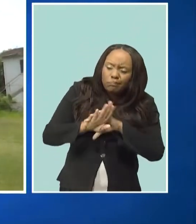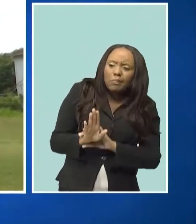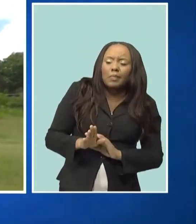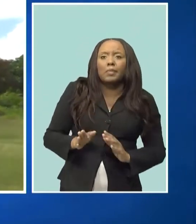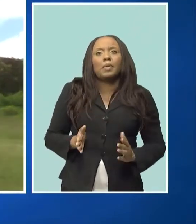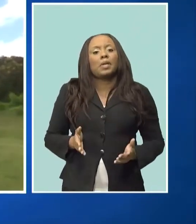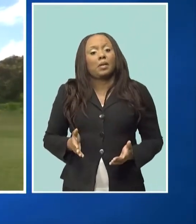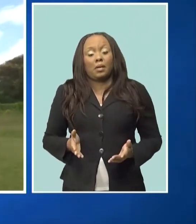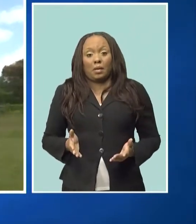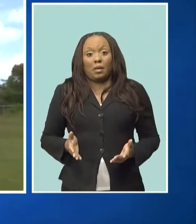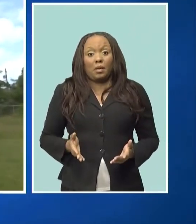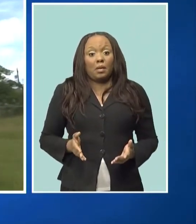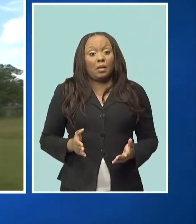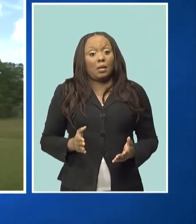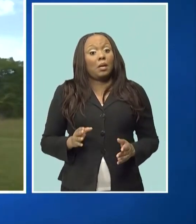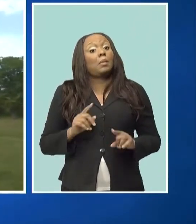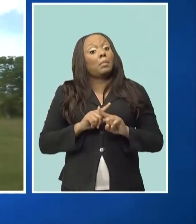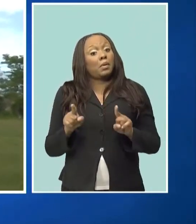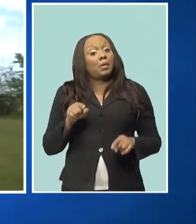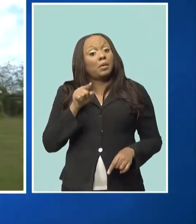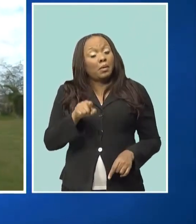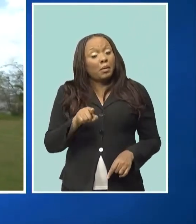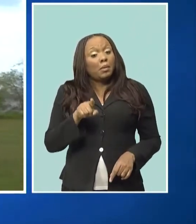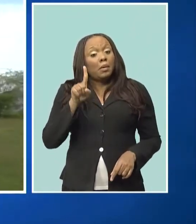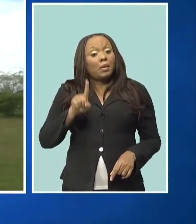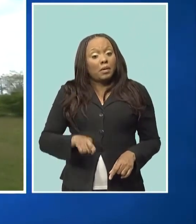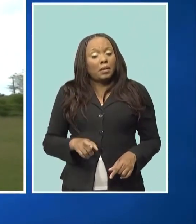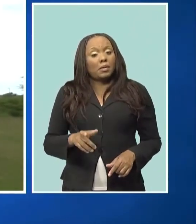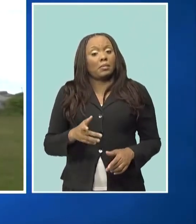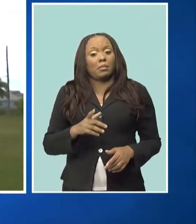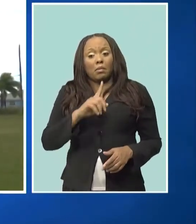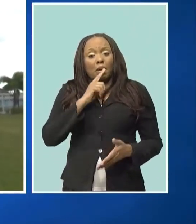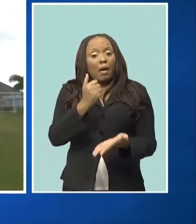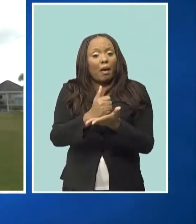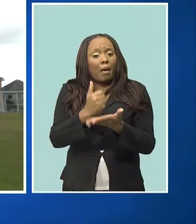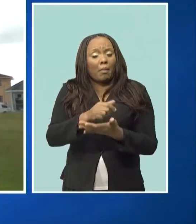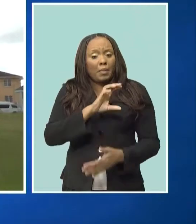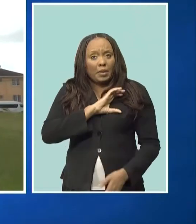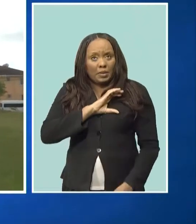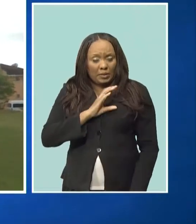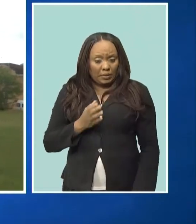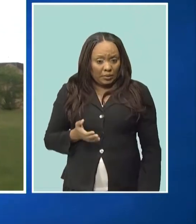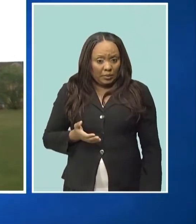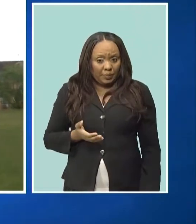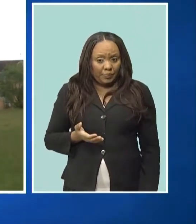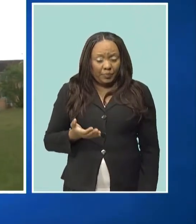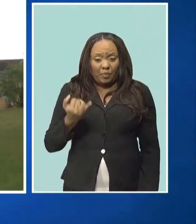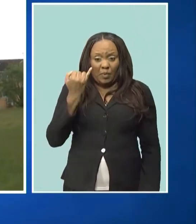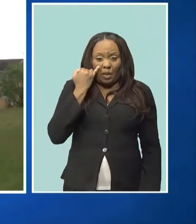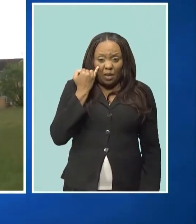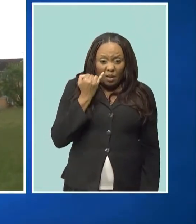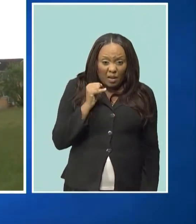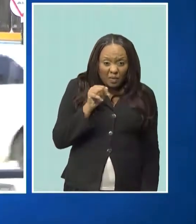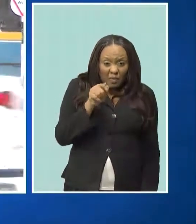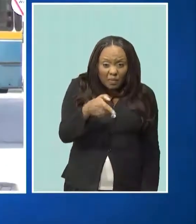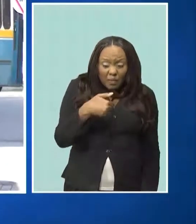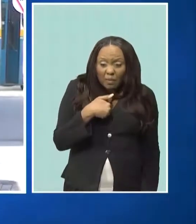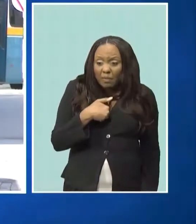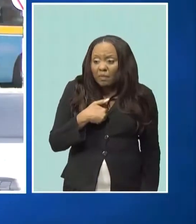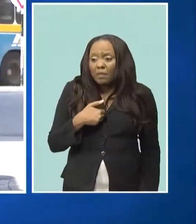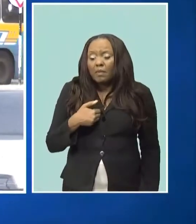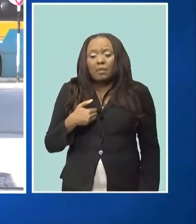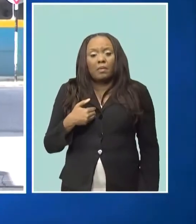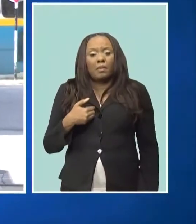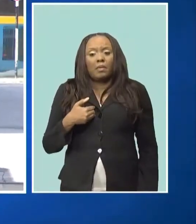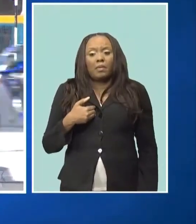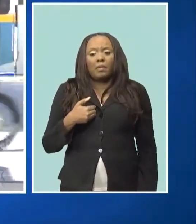their investigations. We would want to continue to urge persons to make sure that their property is marked and that